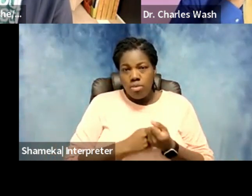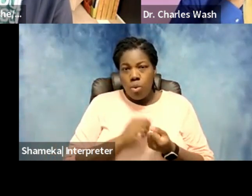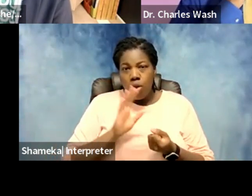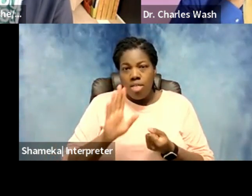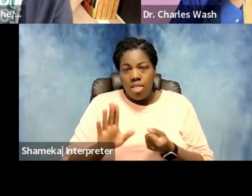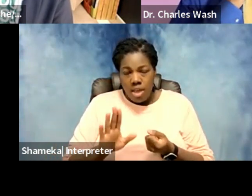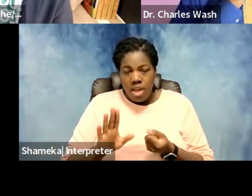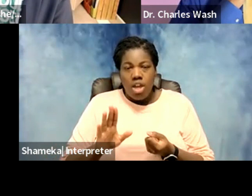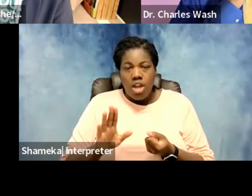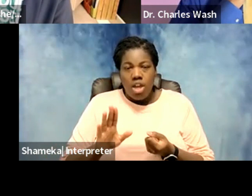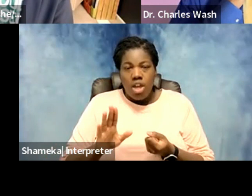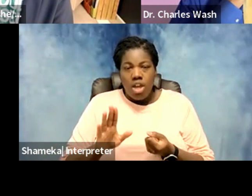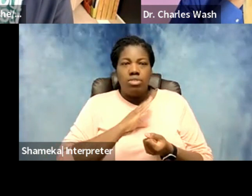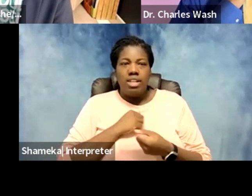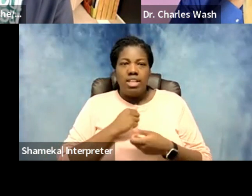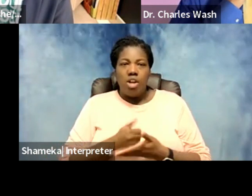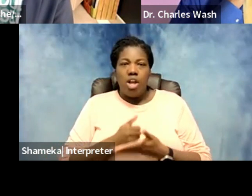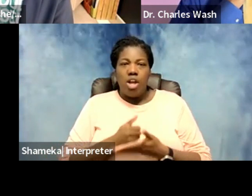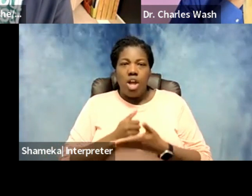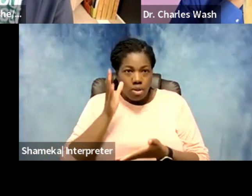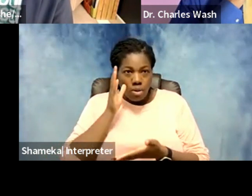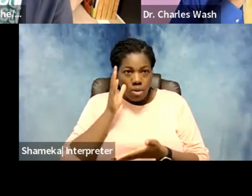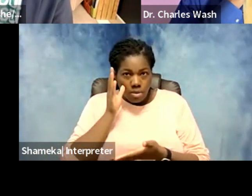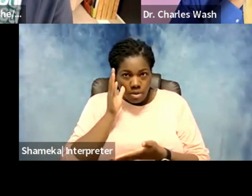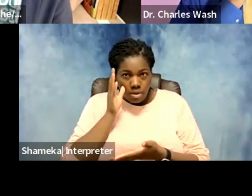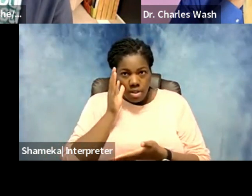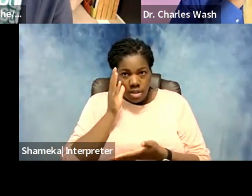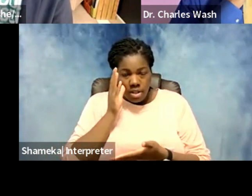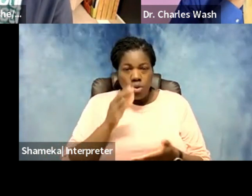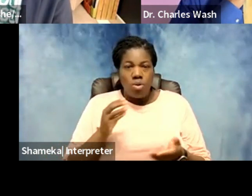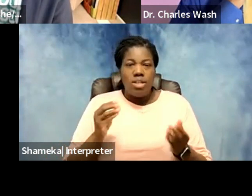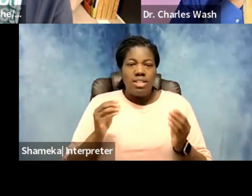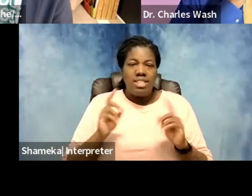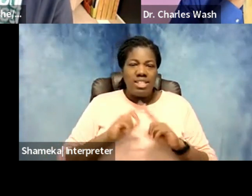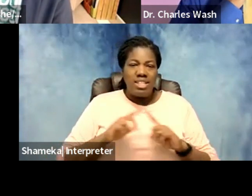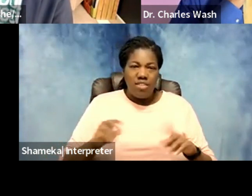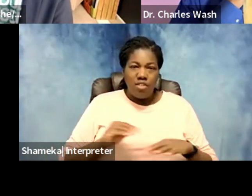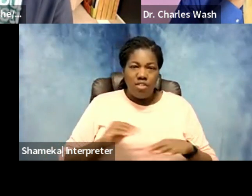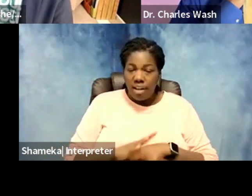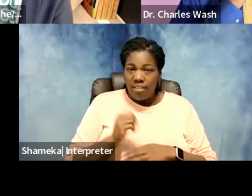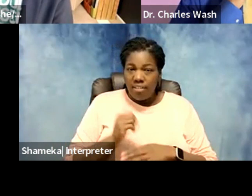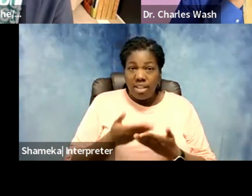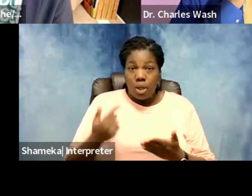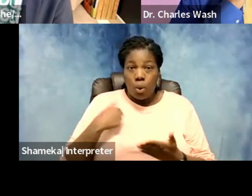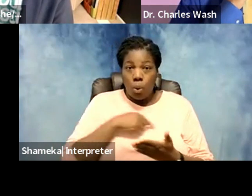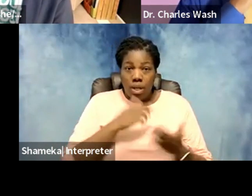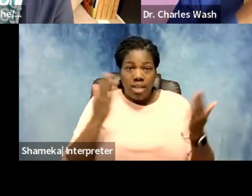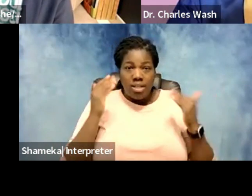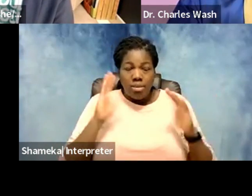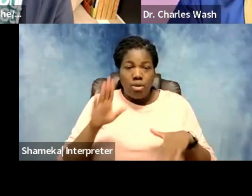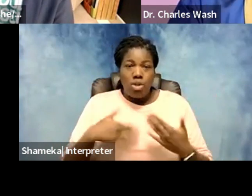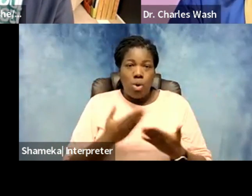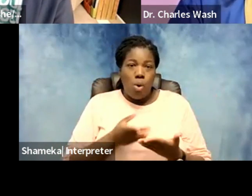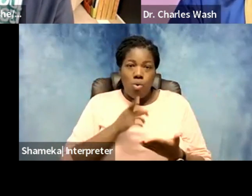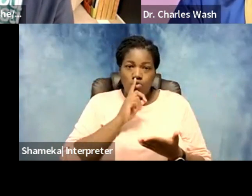self-esteem and made them feel like they were helping teach their parents. And it kind of gave like a different effect than anything we expected, but it was all